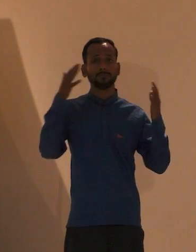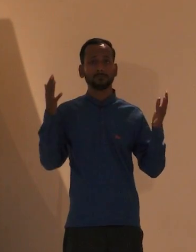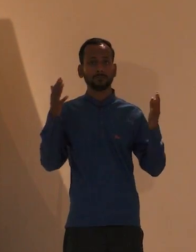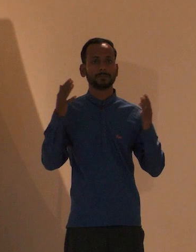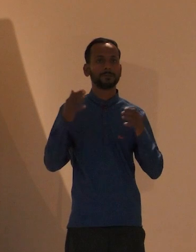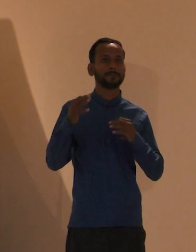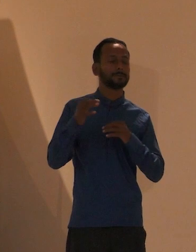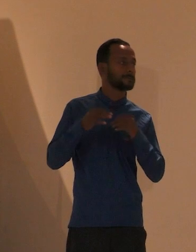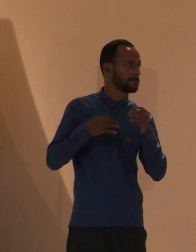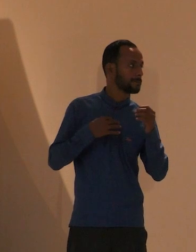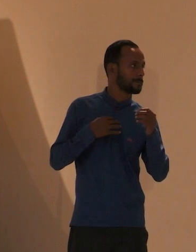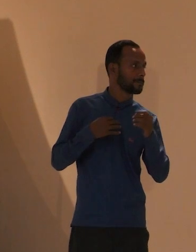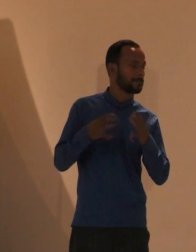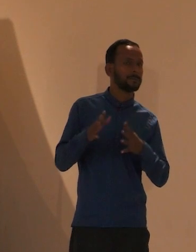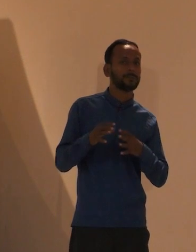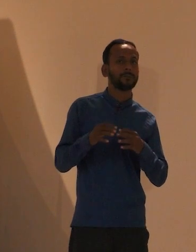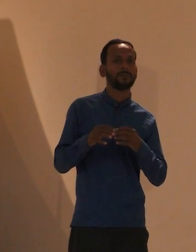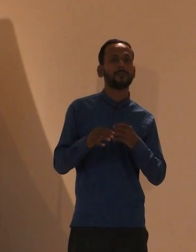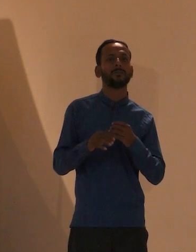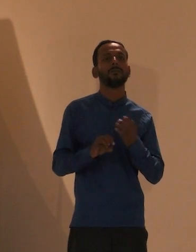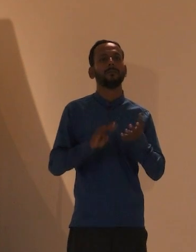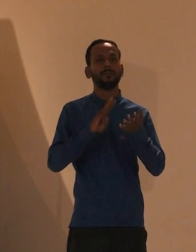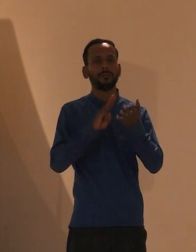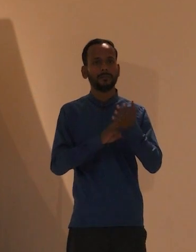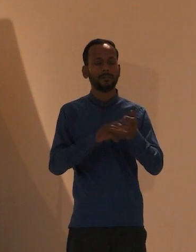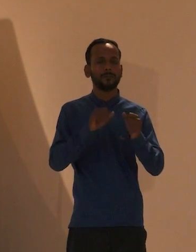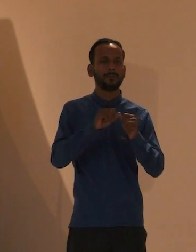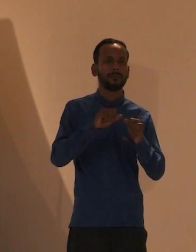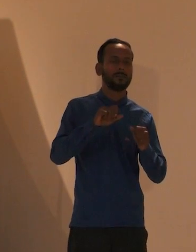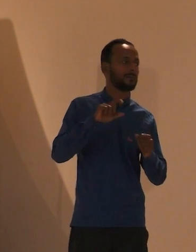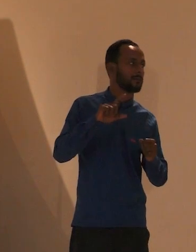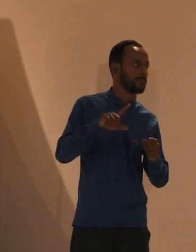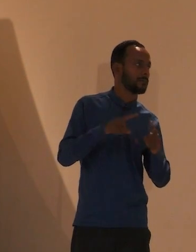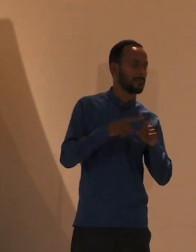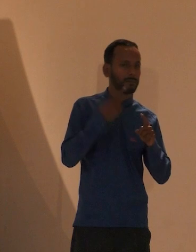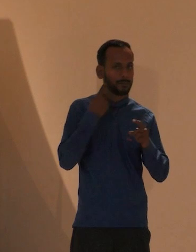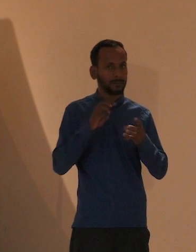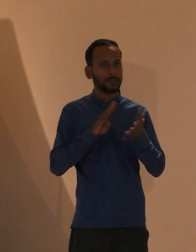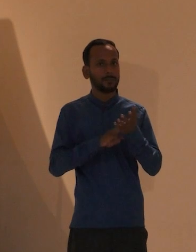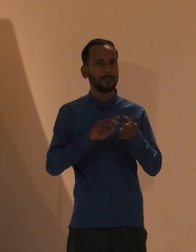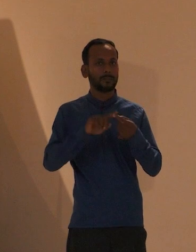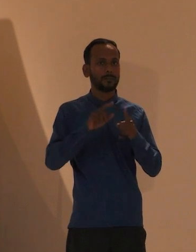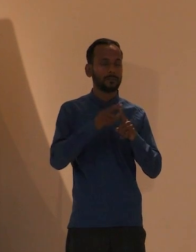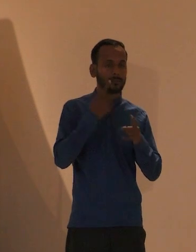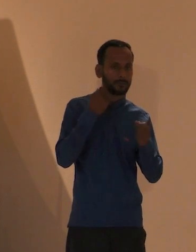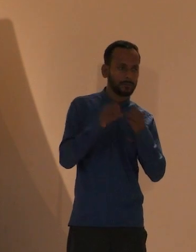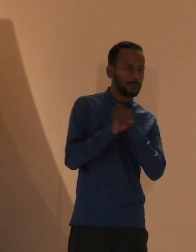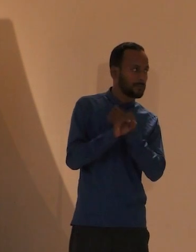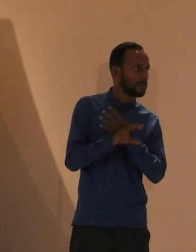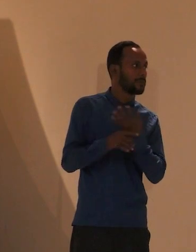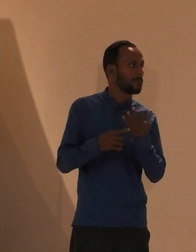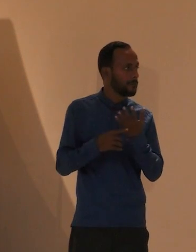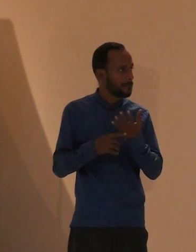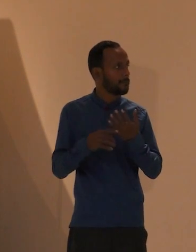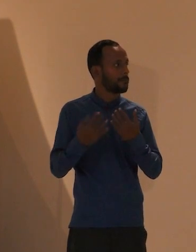facsimile multimedia exhibition on Netaji Subhash Chandra Bose, which the Prime Minister came and inaugurated in